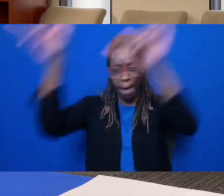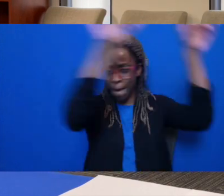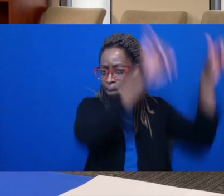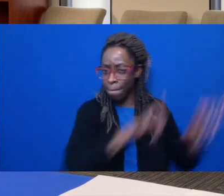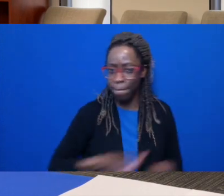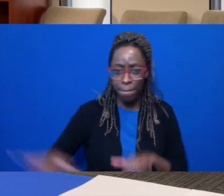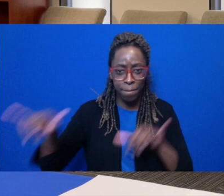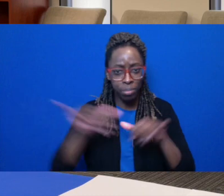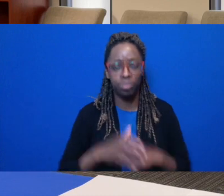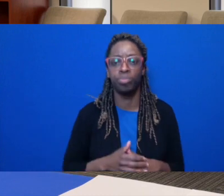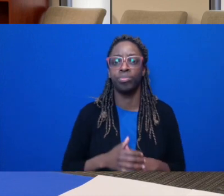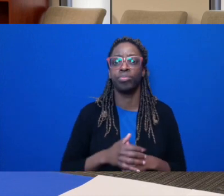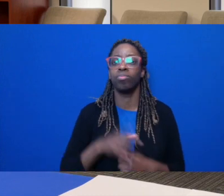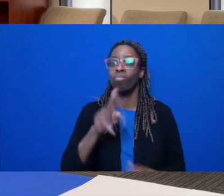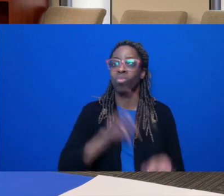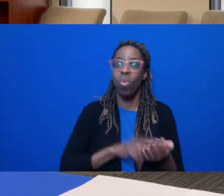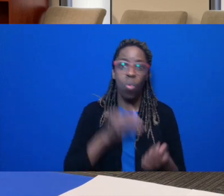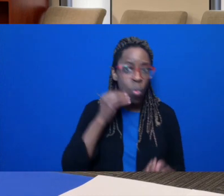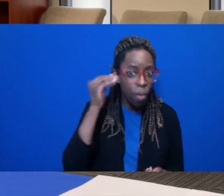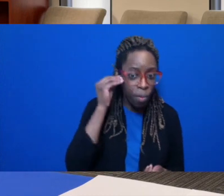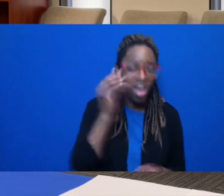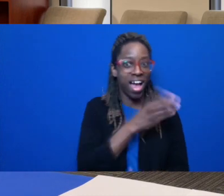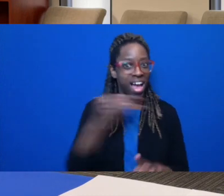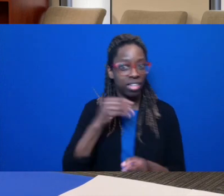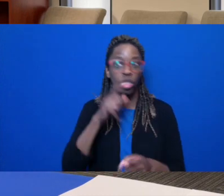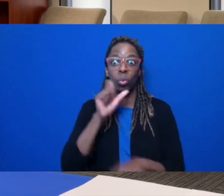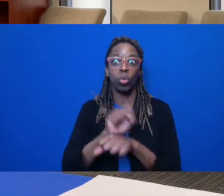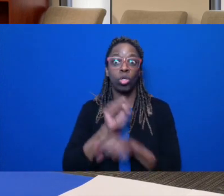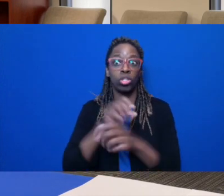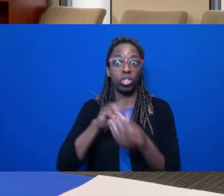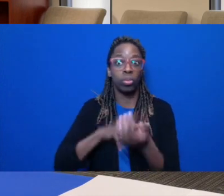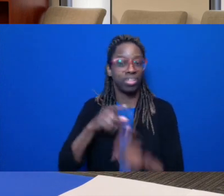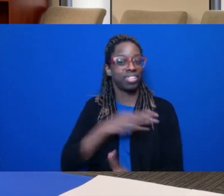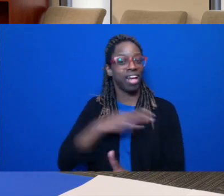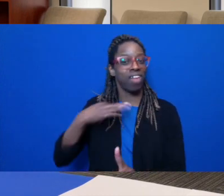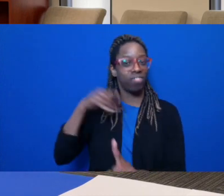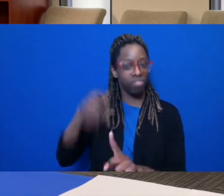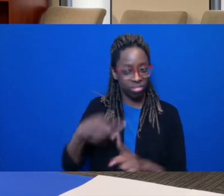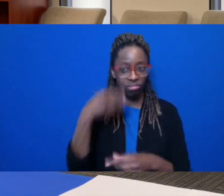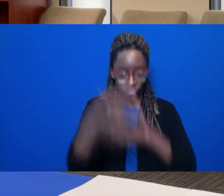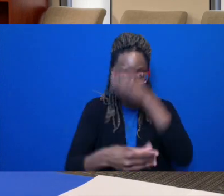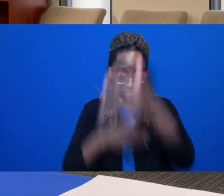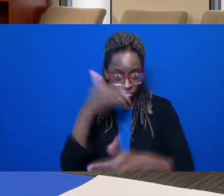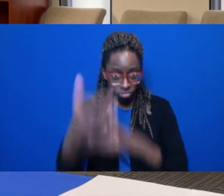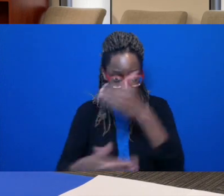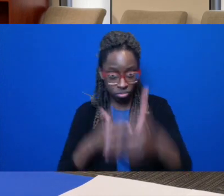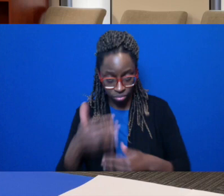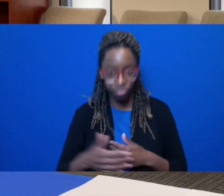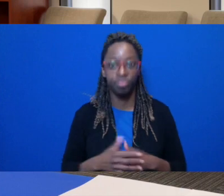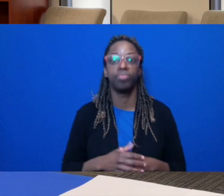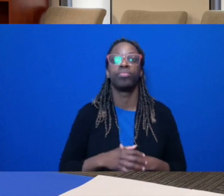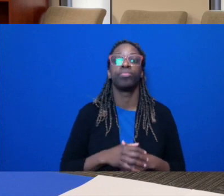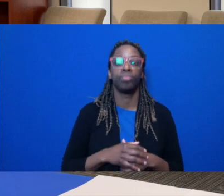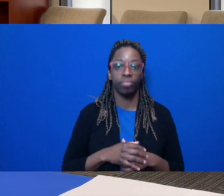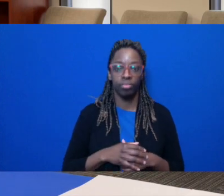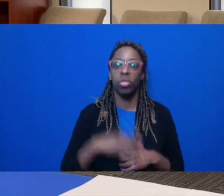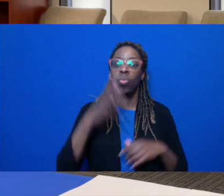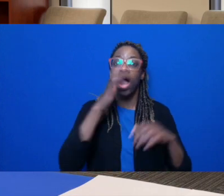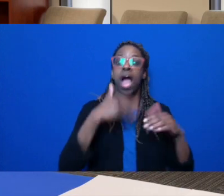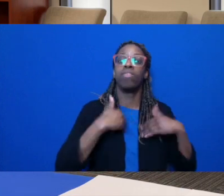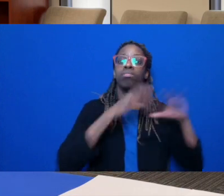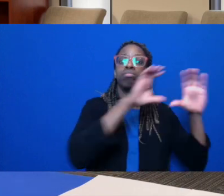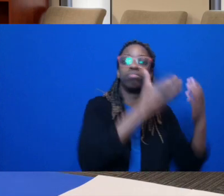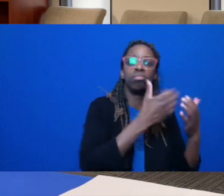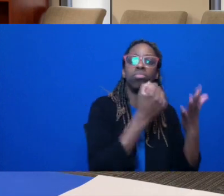to prioritize, other aspects of the healthcare setting, dentists for sure, pediatricians, outpatient